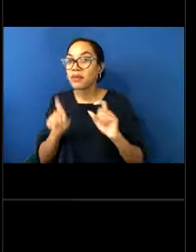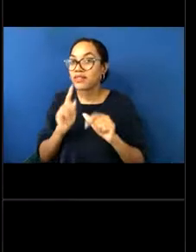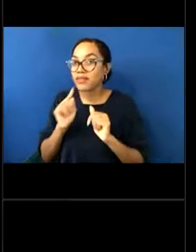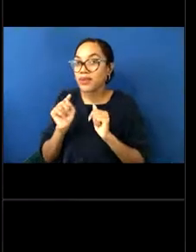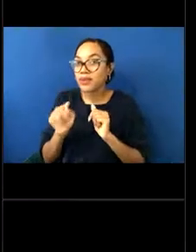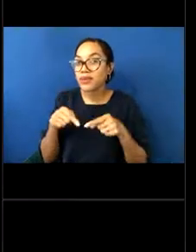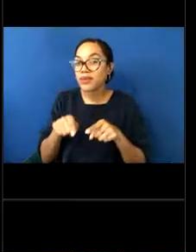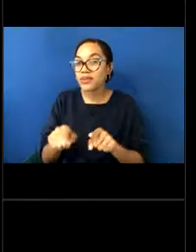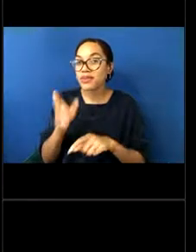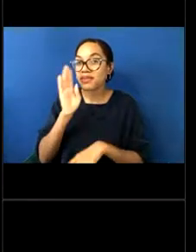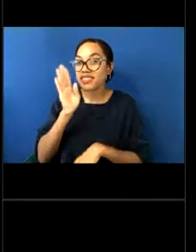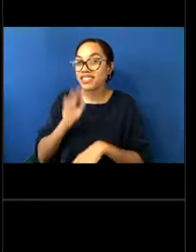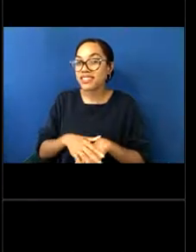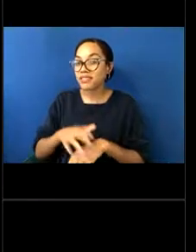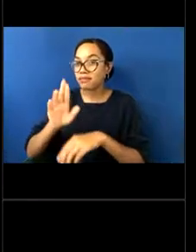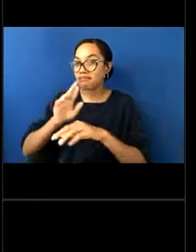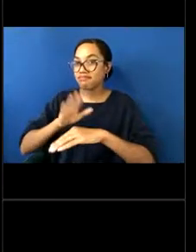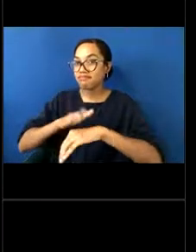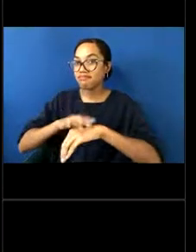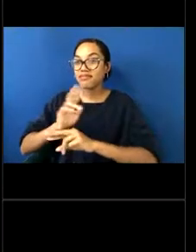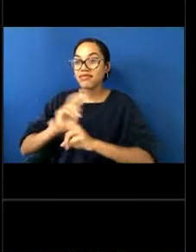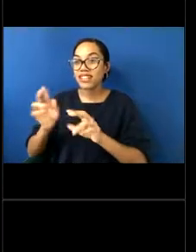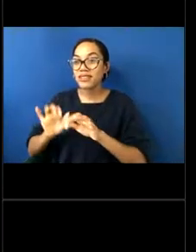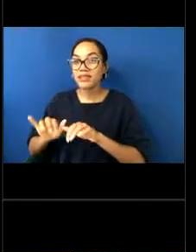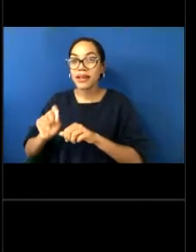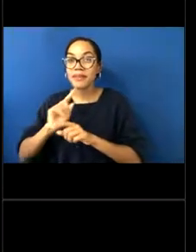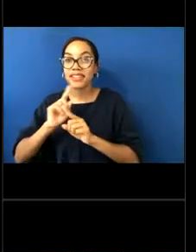type. All right, so I'm set.